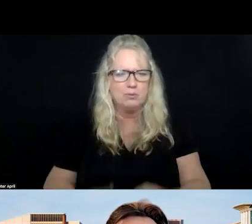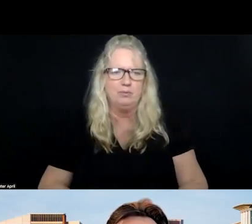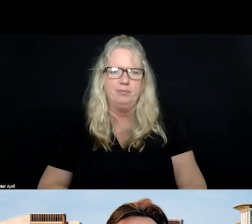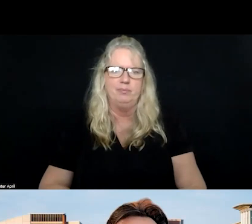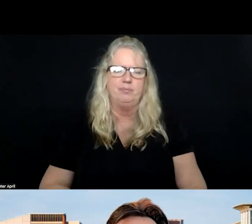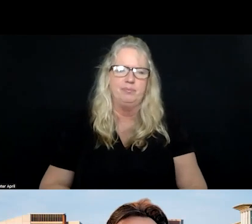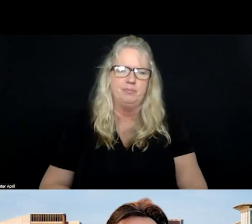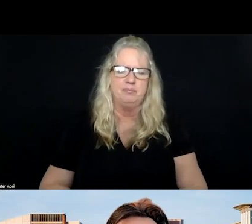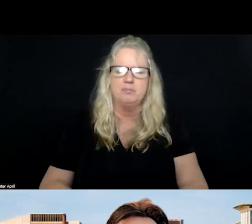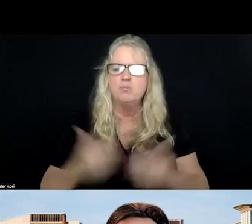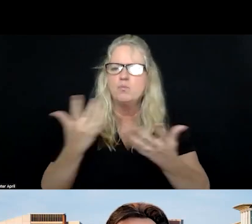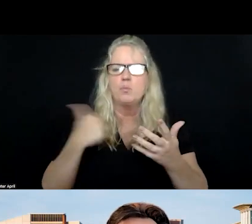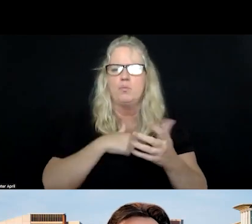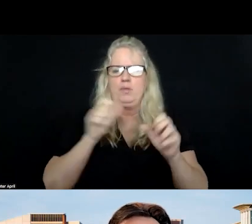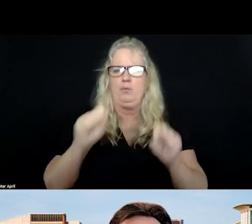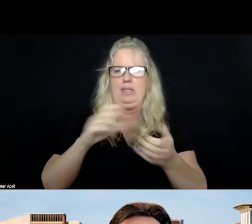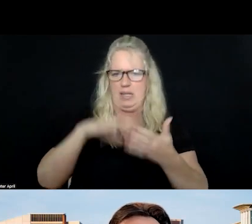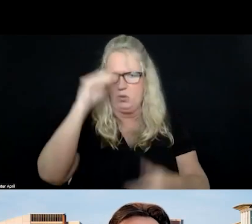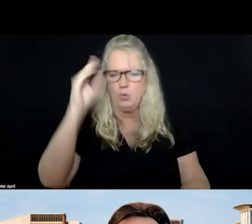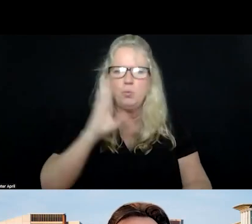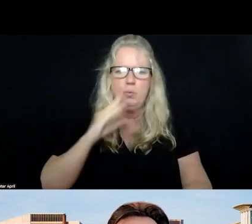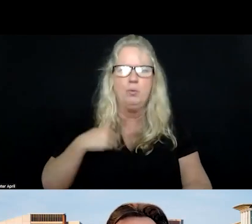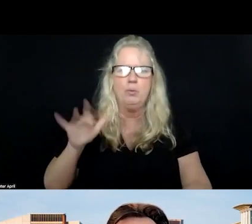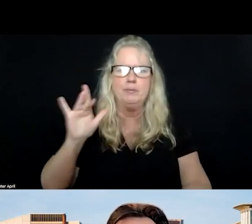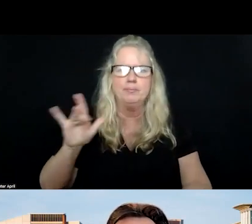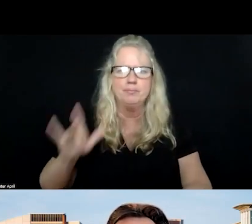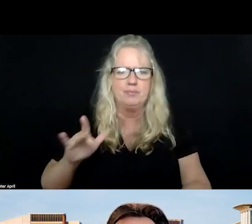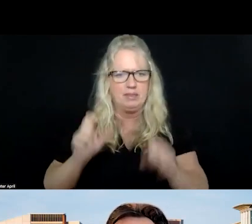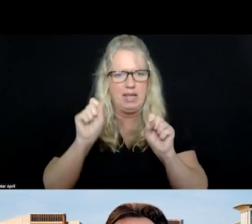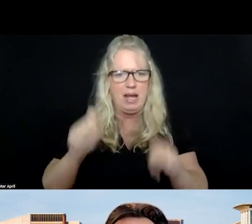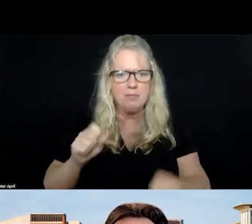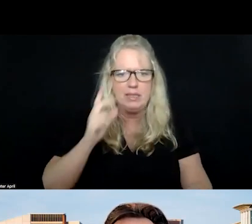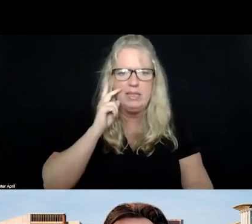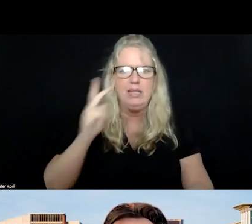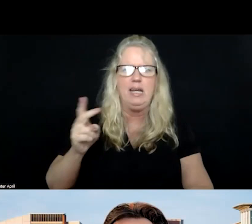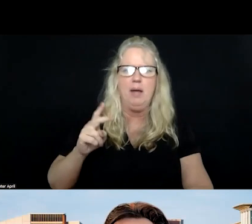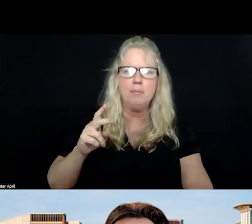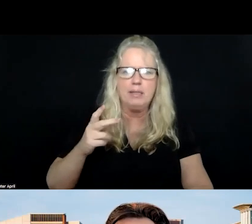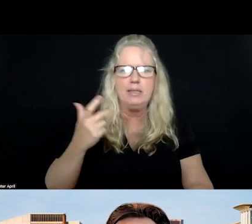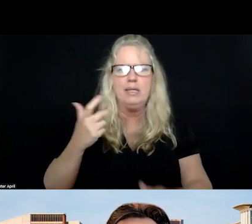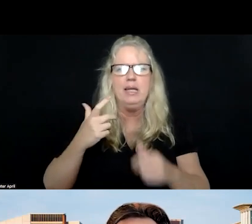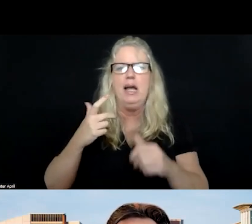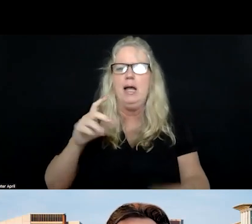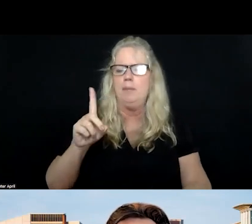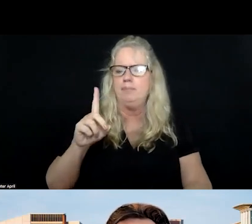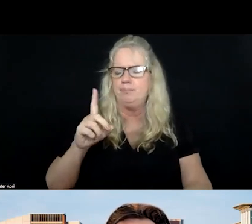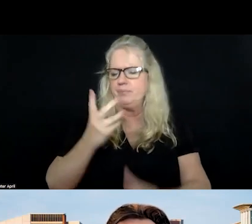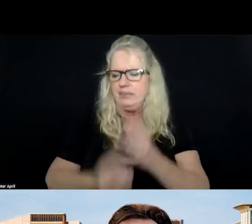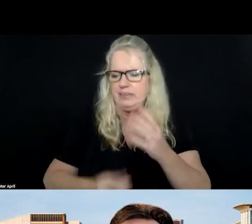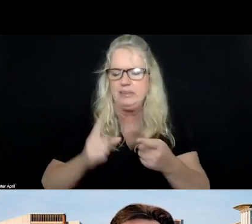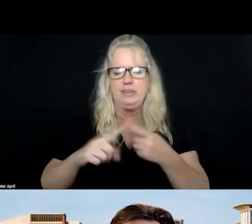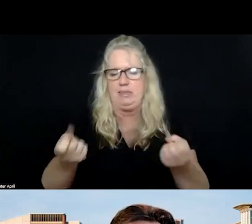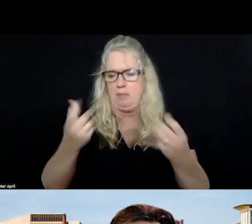So what could we learn? And we're going to click through a few questions. How many decedents had a rapid or a slow opioid taper? And did they feel they